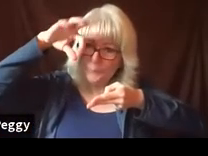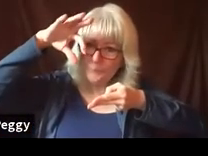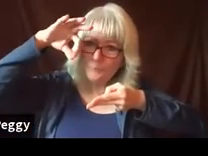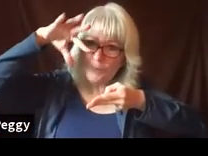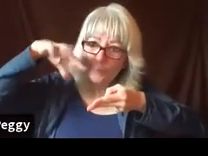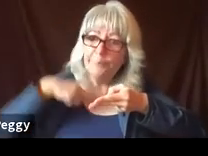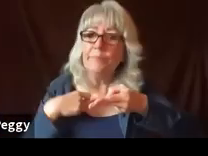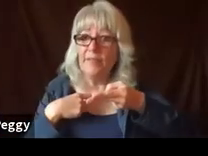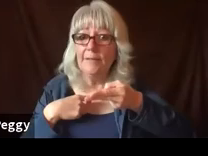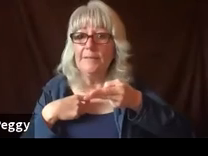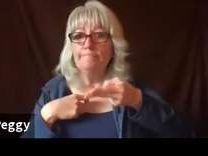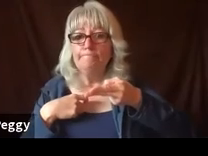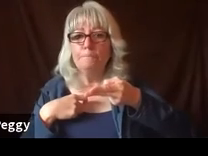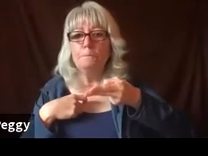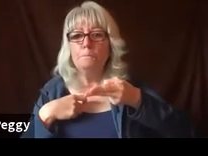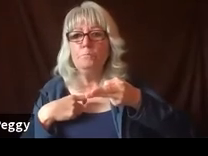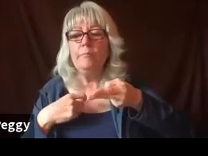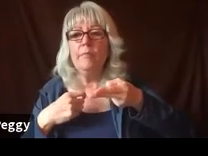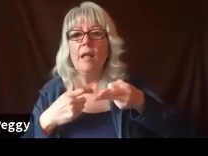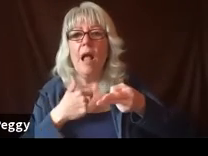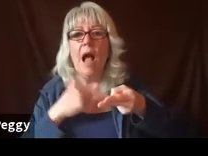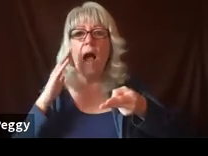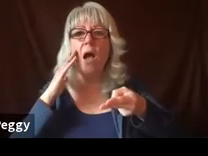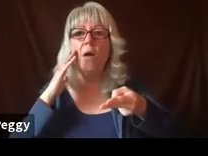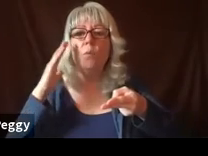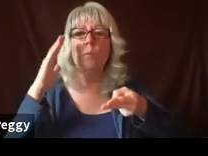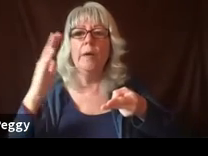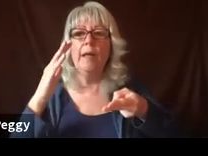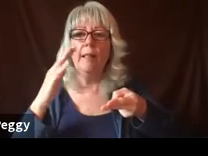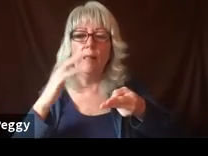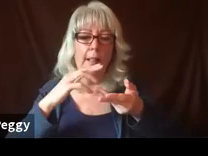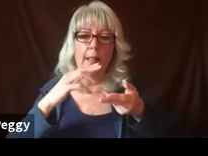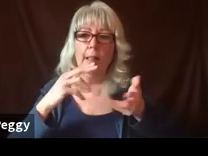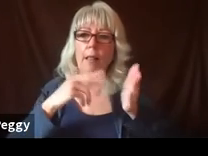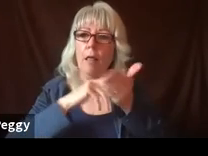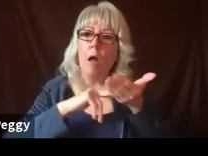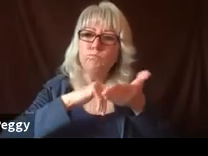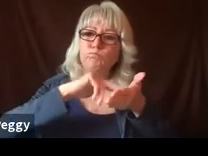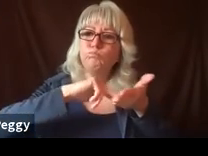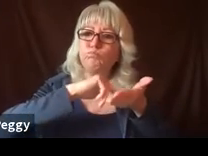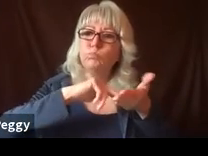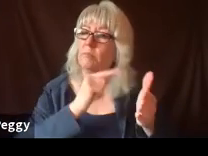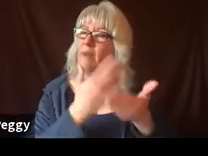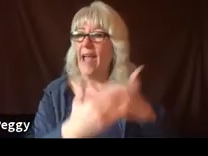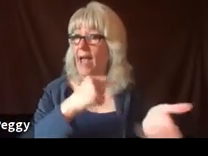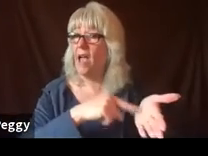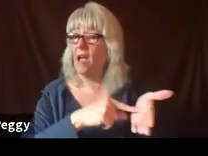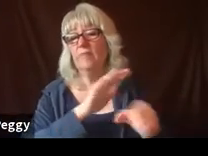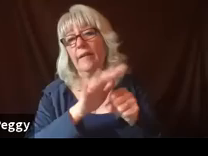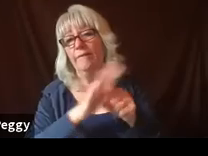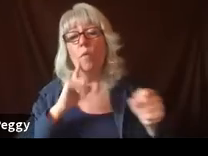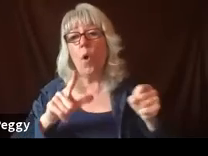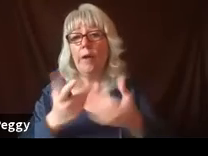just rub the bristles against my hand and I work up lather. You can do it on the sink. You can do it on